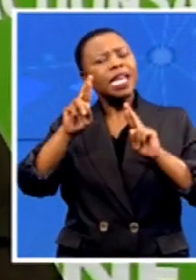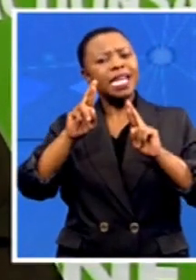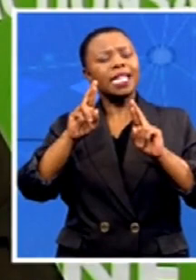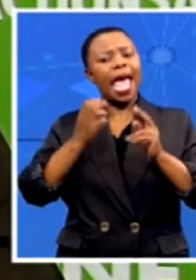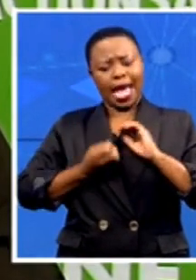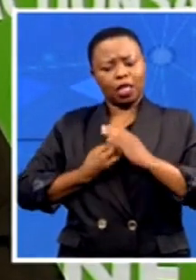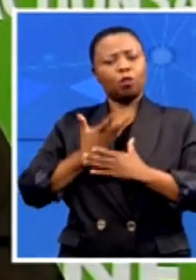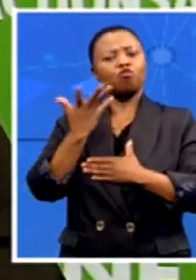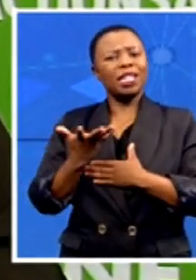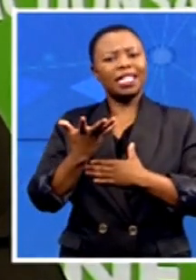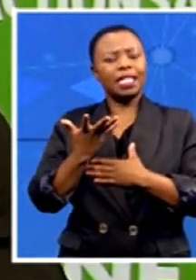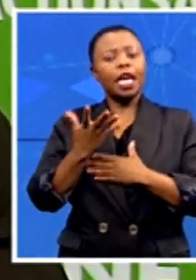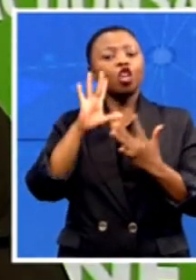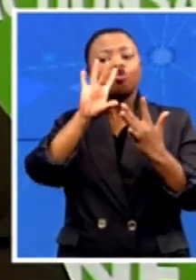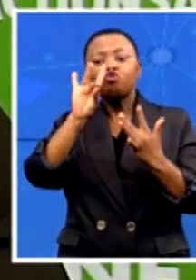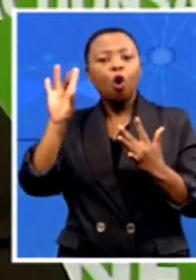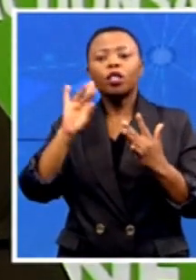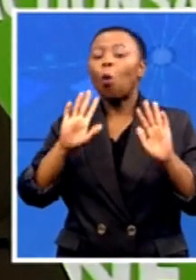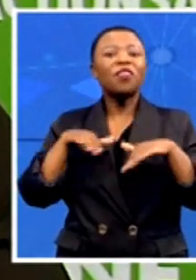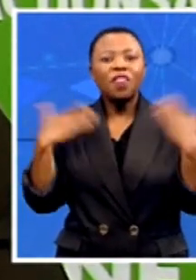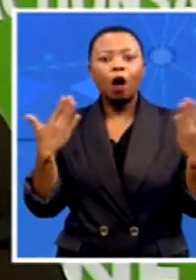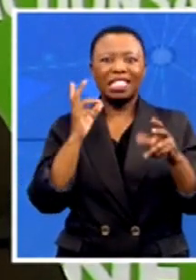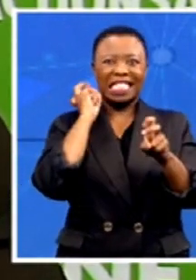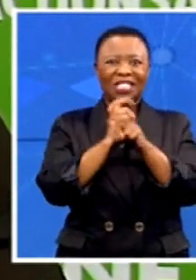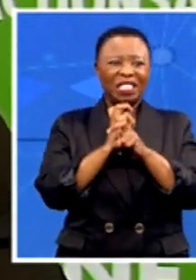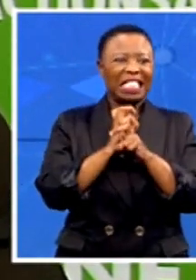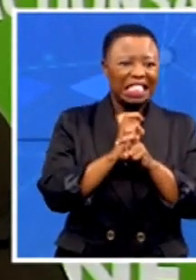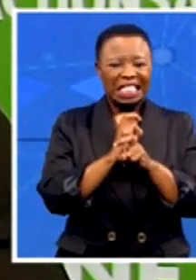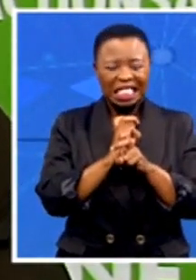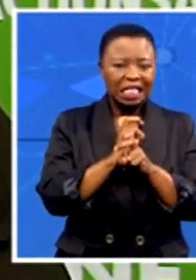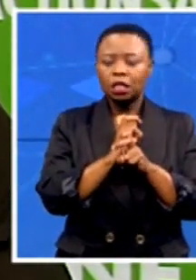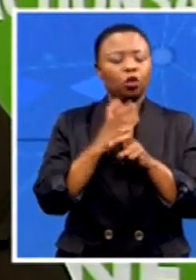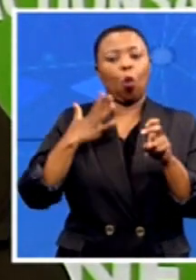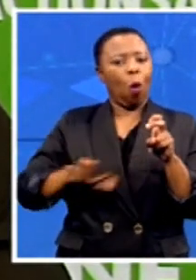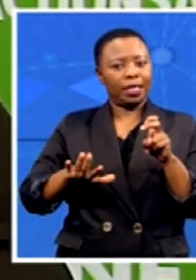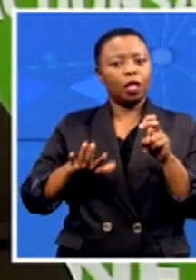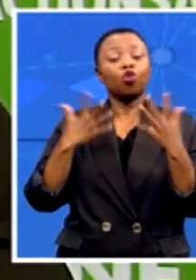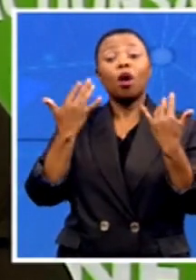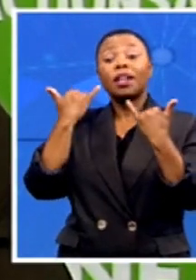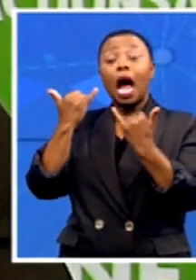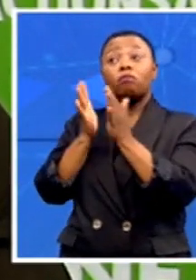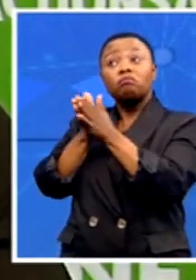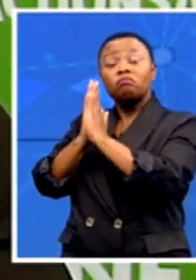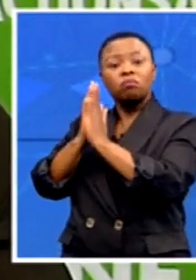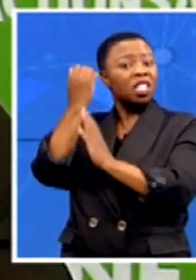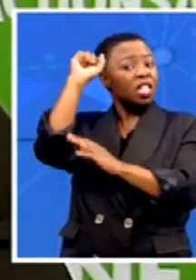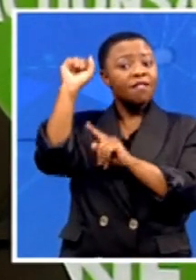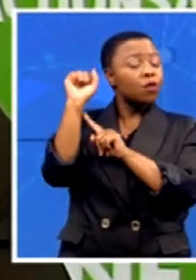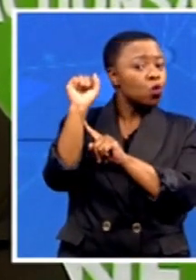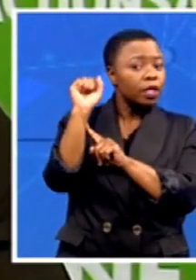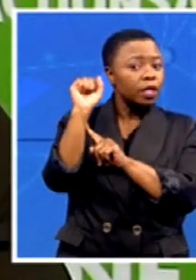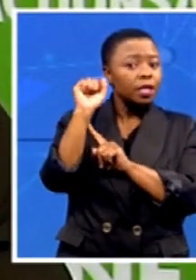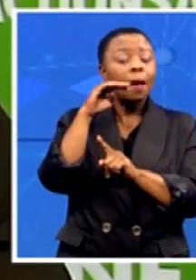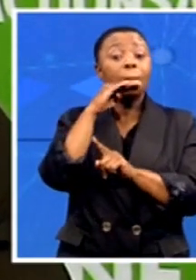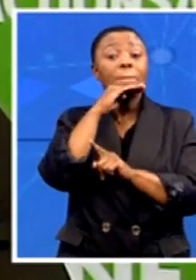difficulty. The decision to refuse this request meant that Action SA supporters would lose one